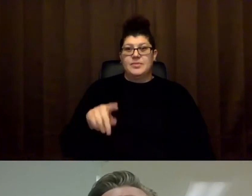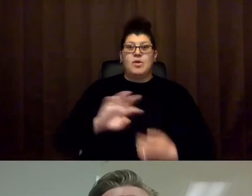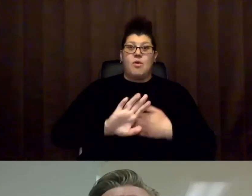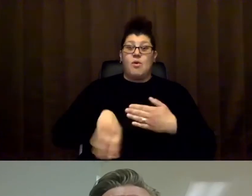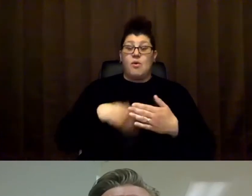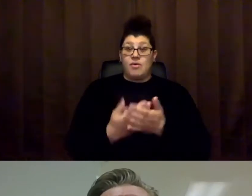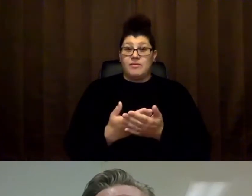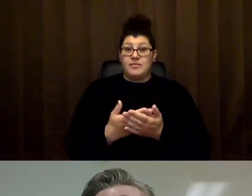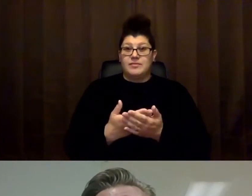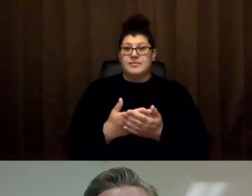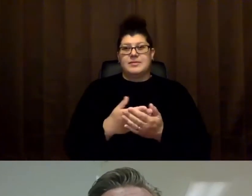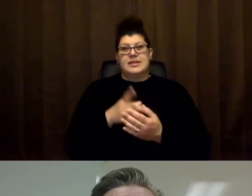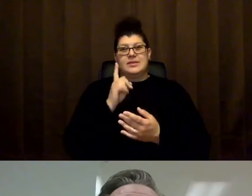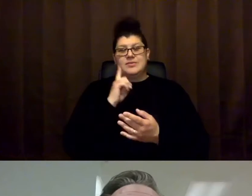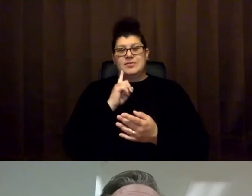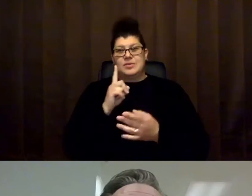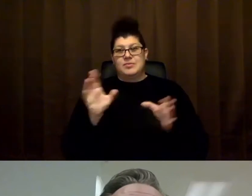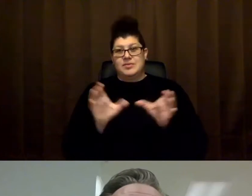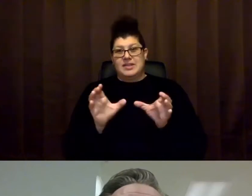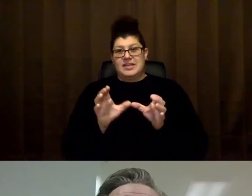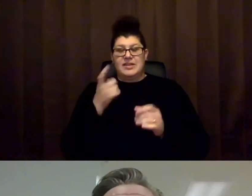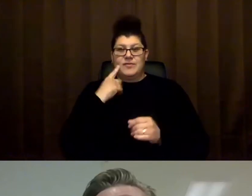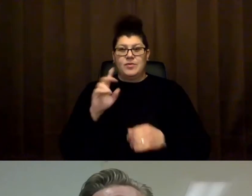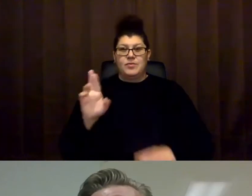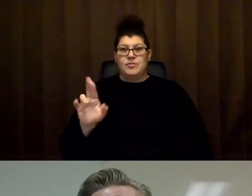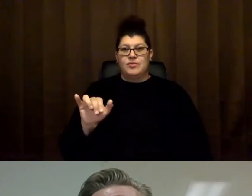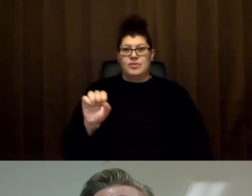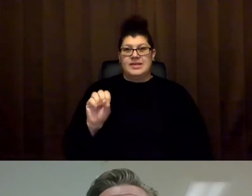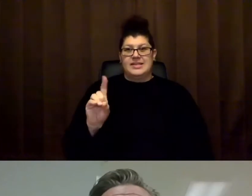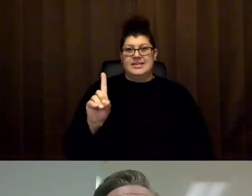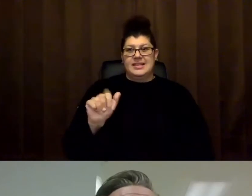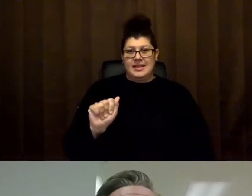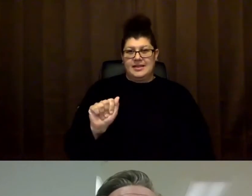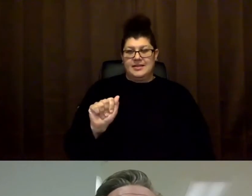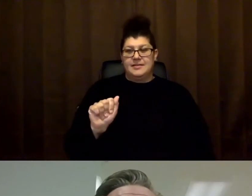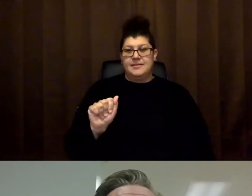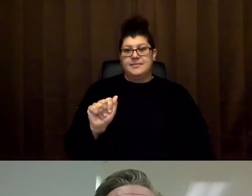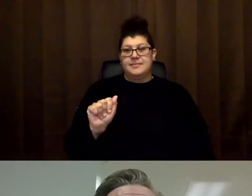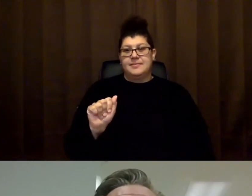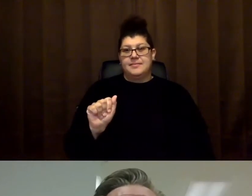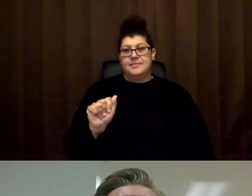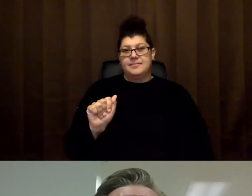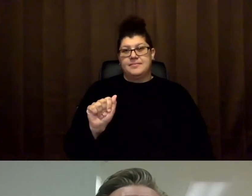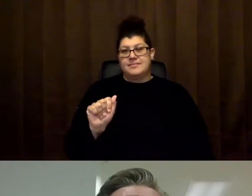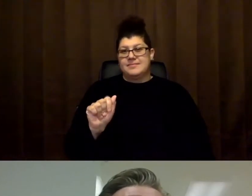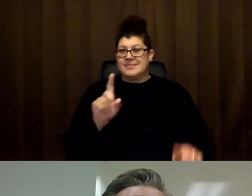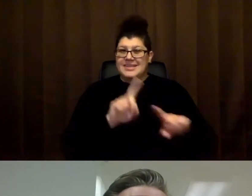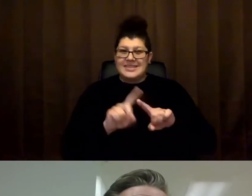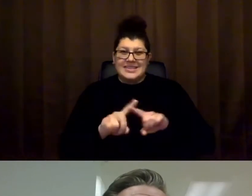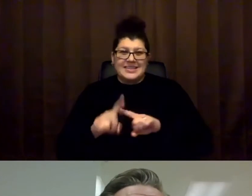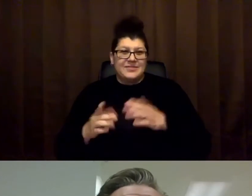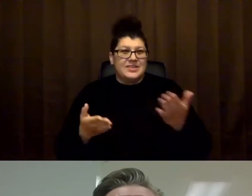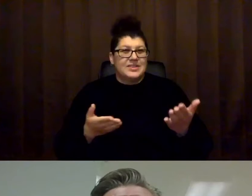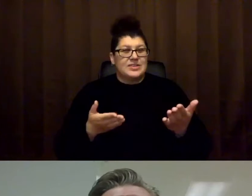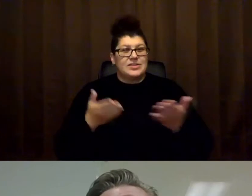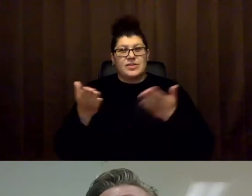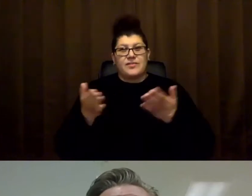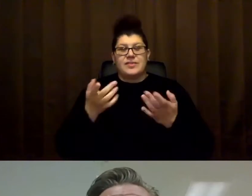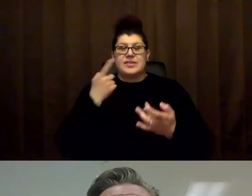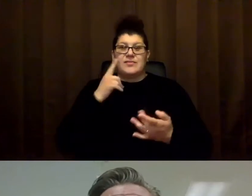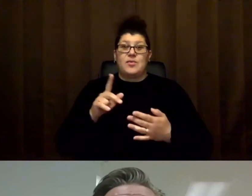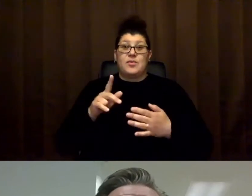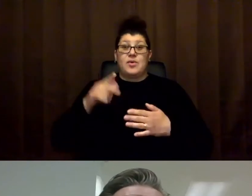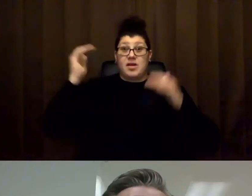are certified through RESDA. They provide all different types of services to adults and children